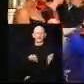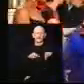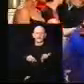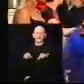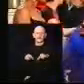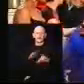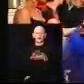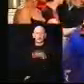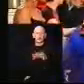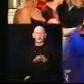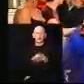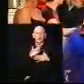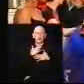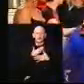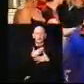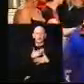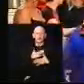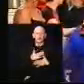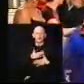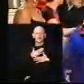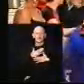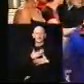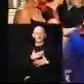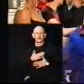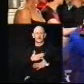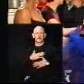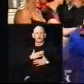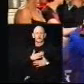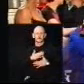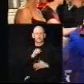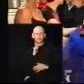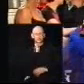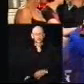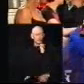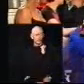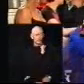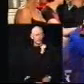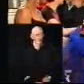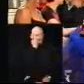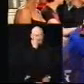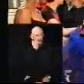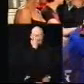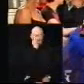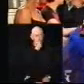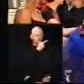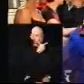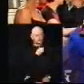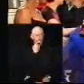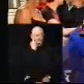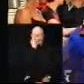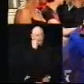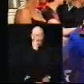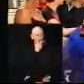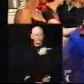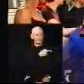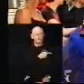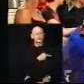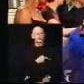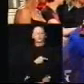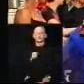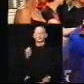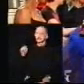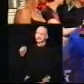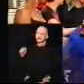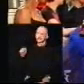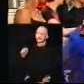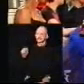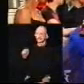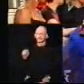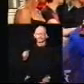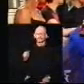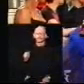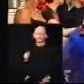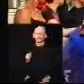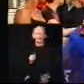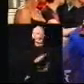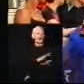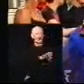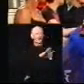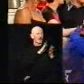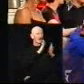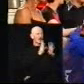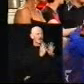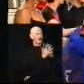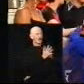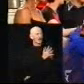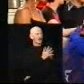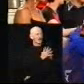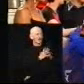imagination that's dragged this up This is your baby You that Yeah How did you get the concept together and sort of, you know, get it all off the